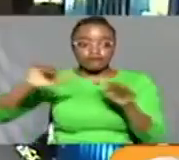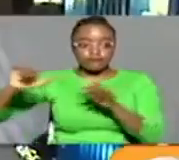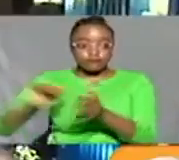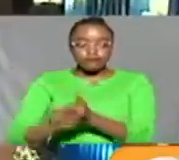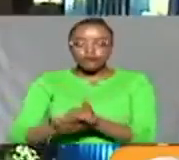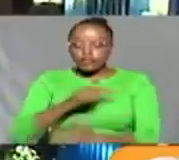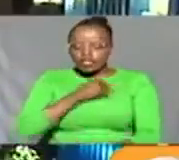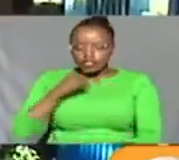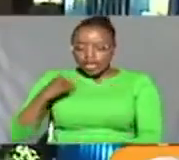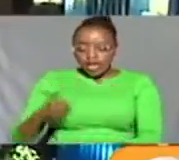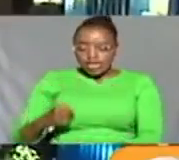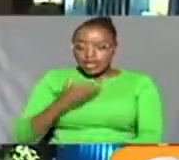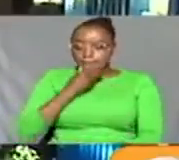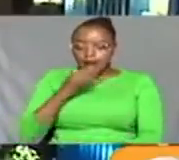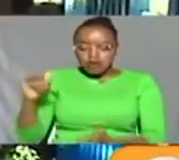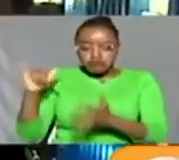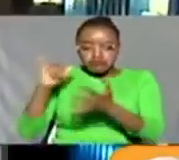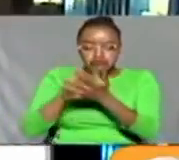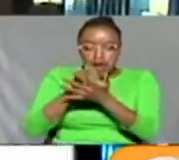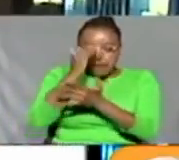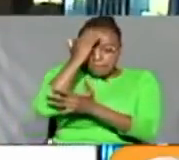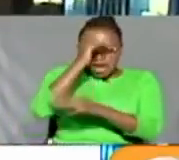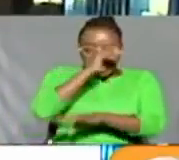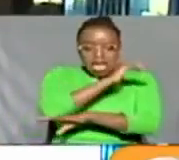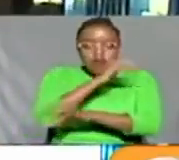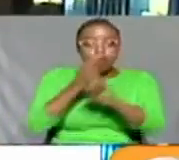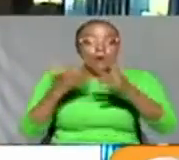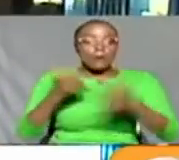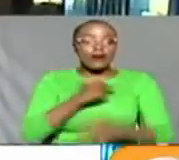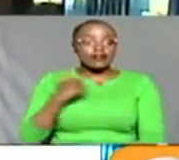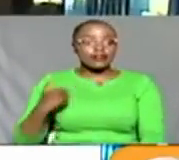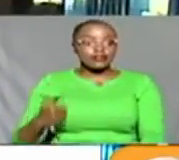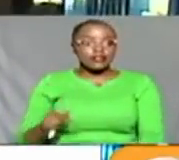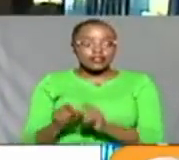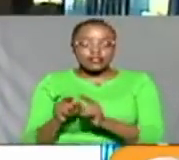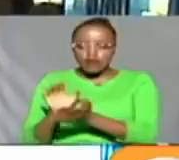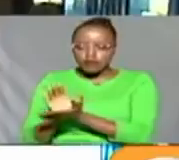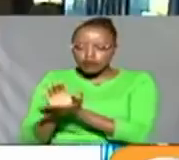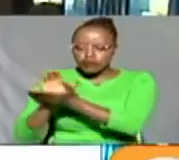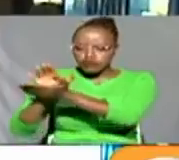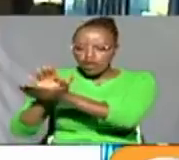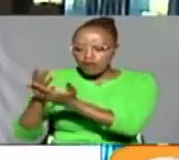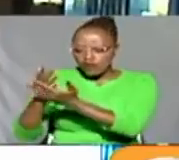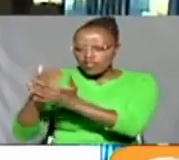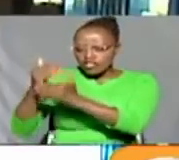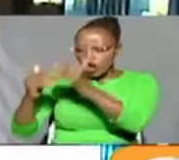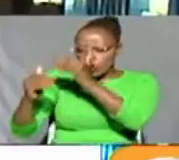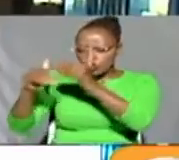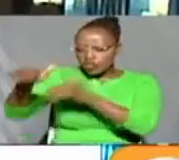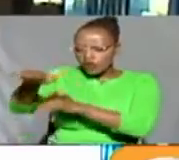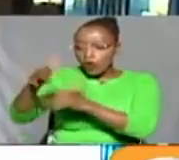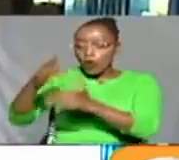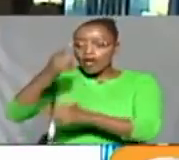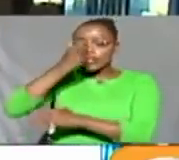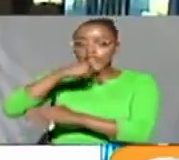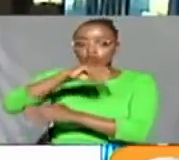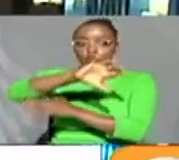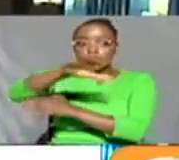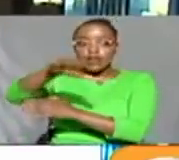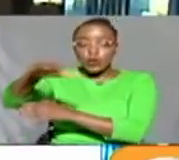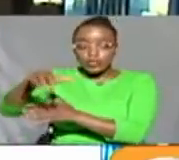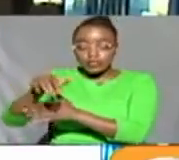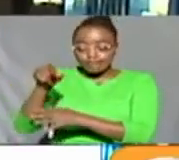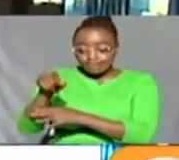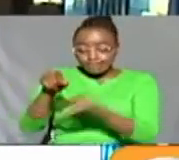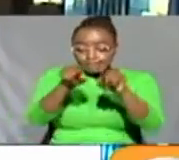Now, a Chinese national who arrived in the country on Monday evening from China has been quarantined at a construction site in Kitui County.